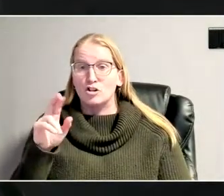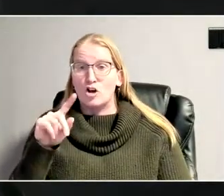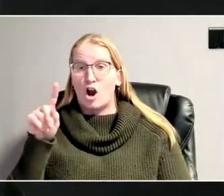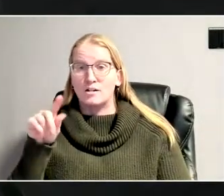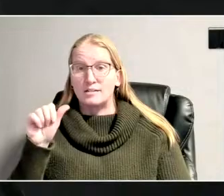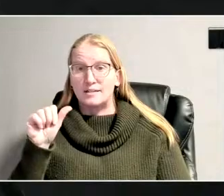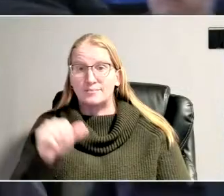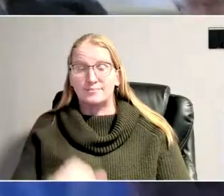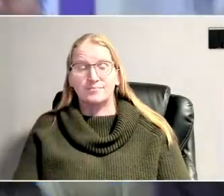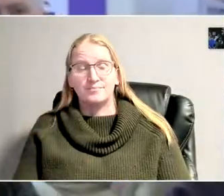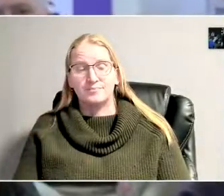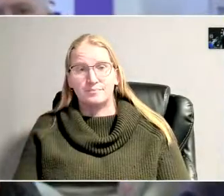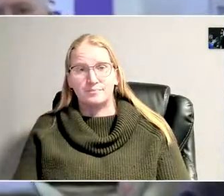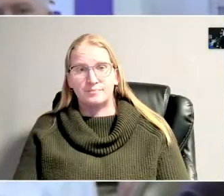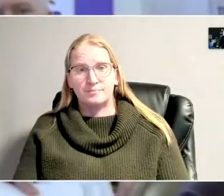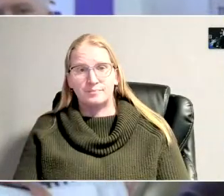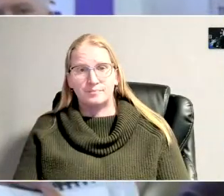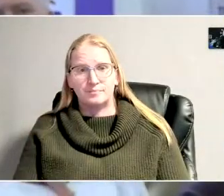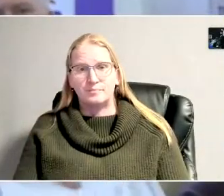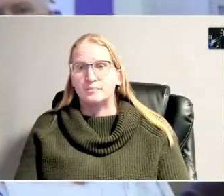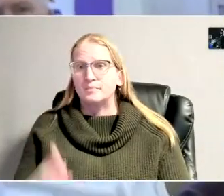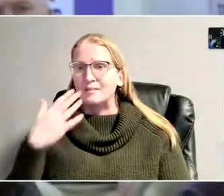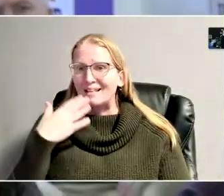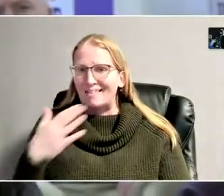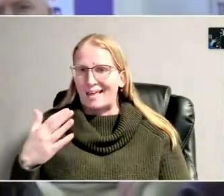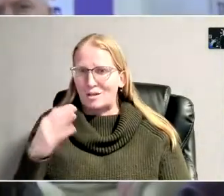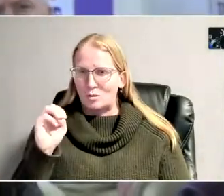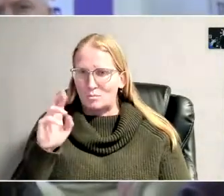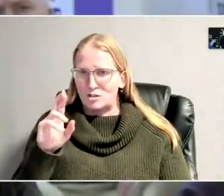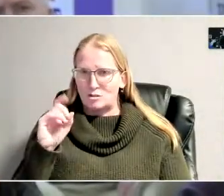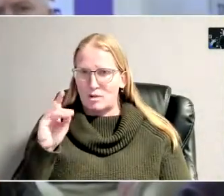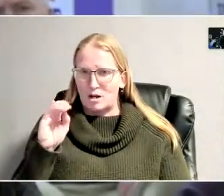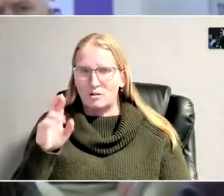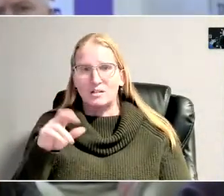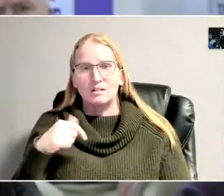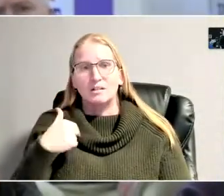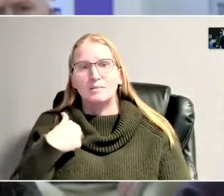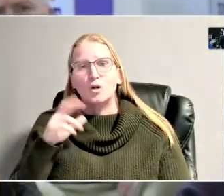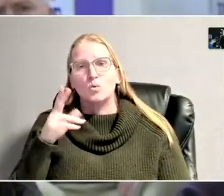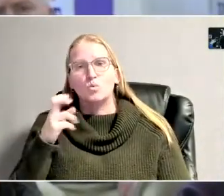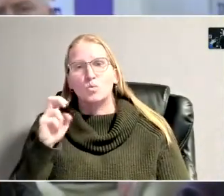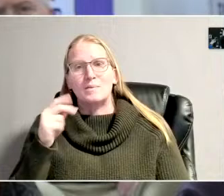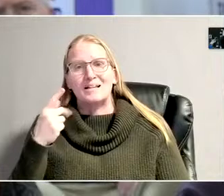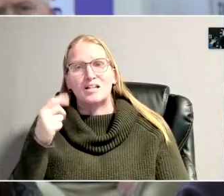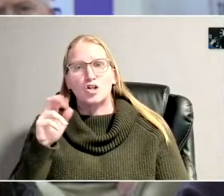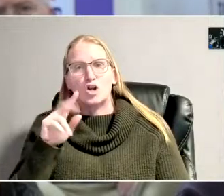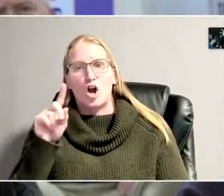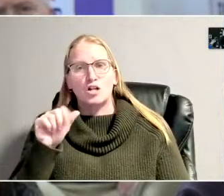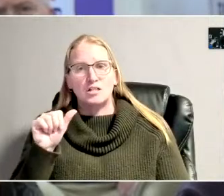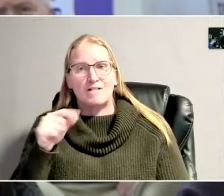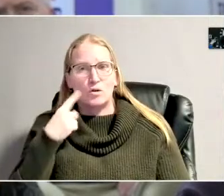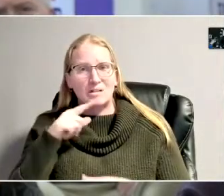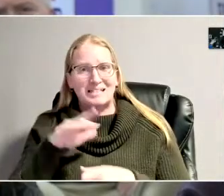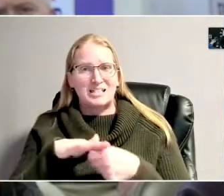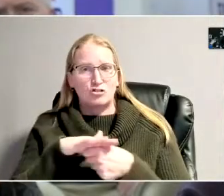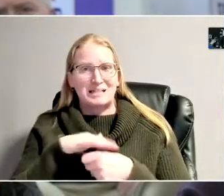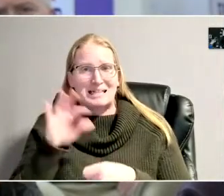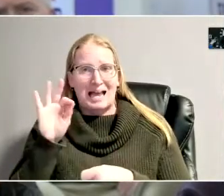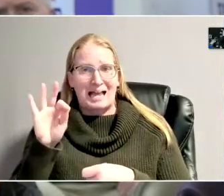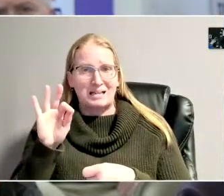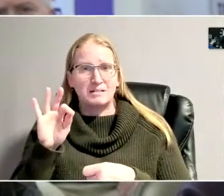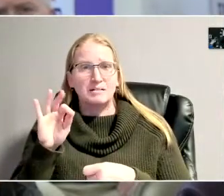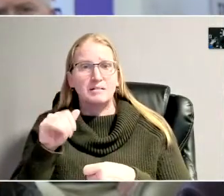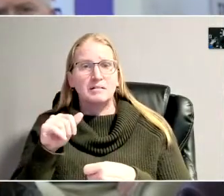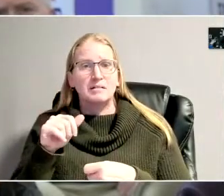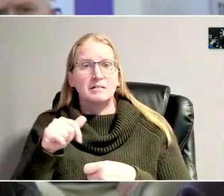Garza uh thank you Mr moderator uh Ruben Garza uh District 9 um I am not at this point going to be um